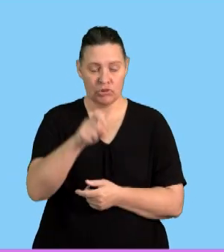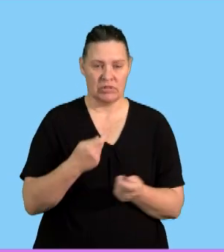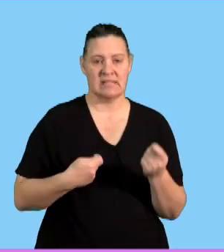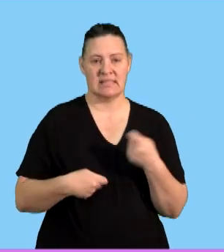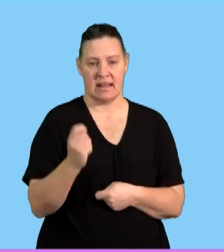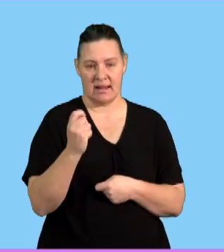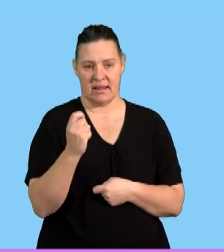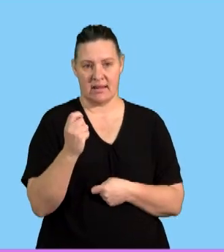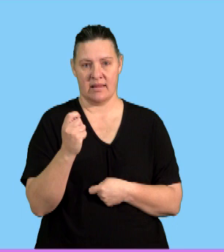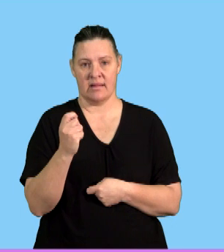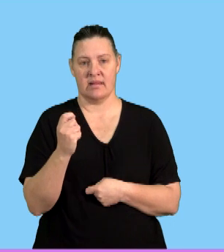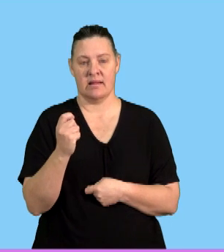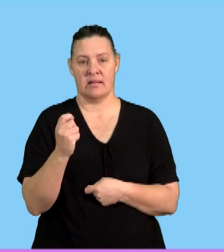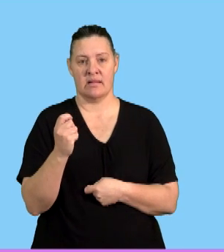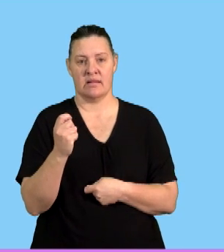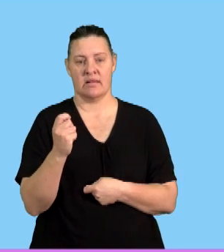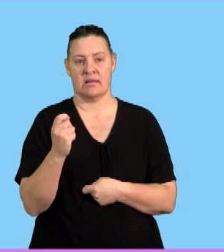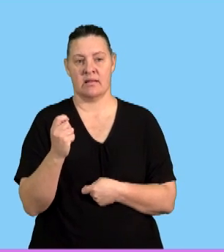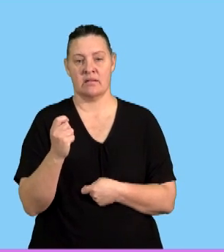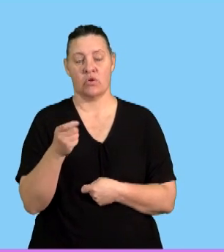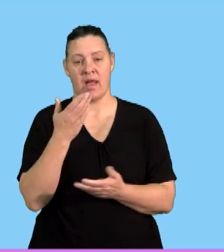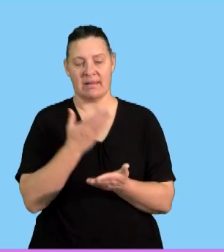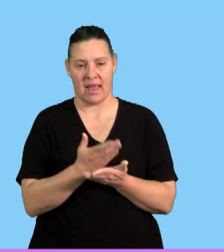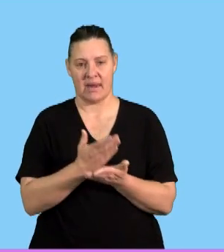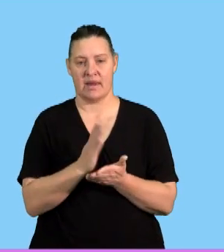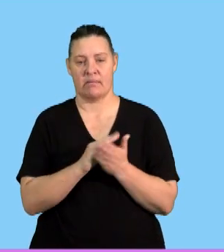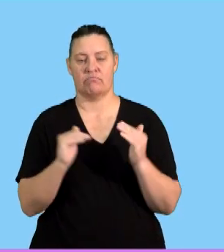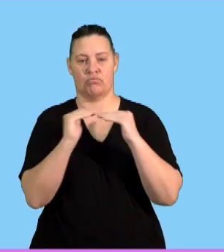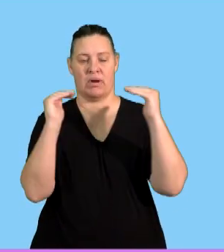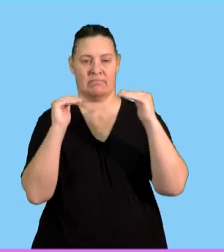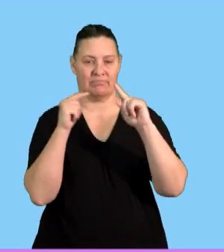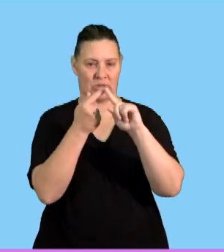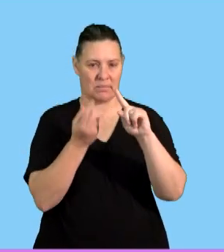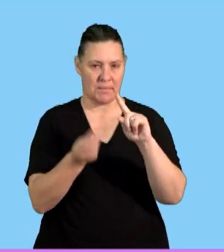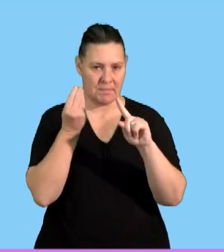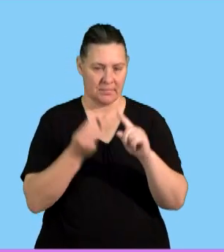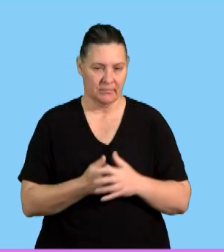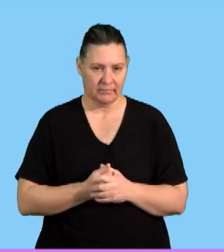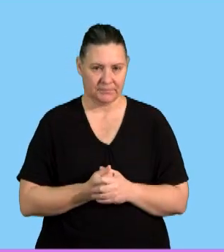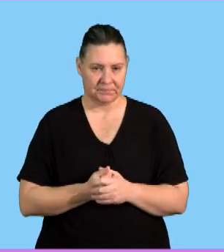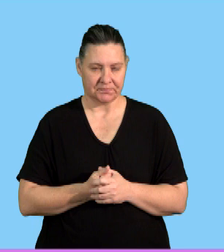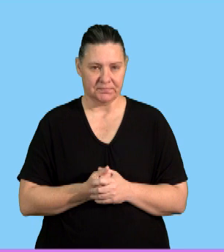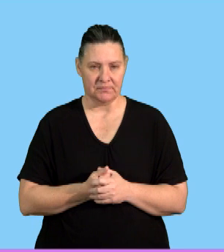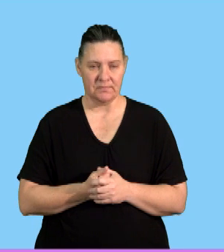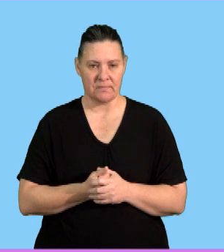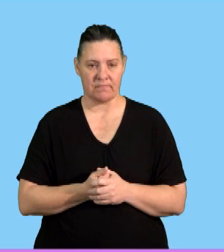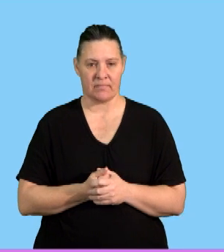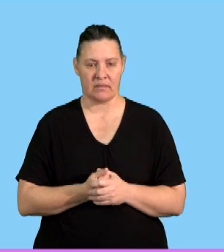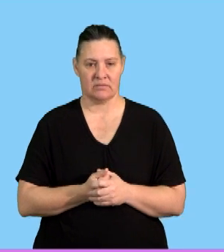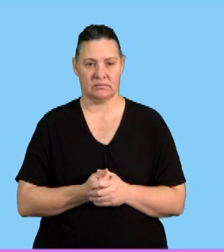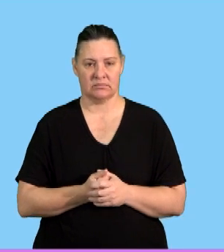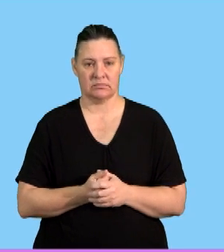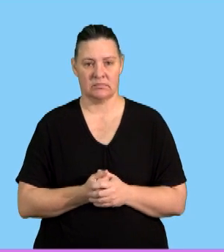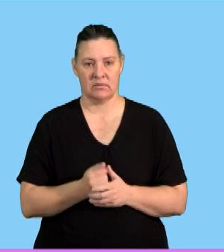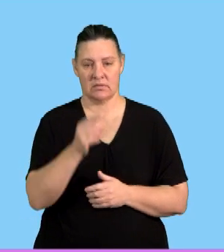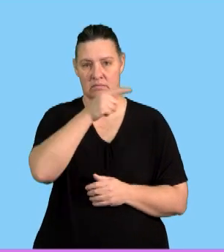sell in order to break even? So now we're going to take it all the way down,